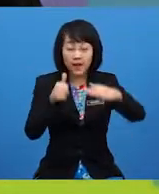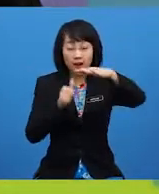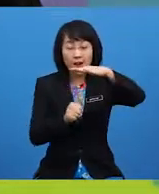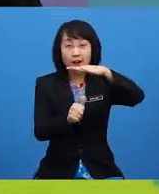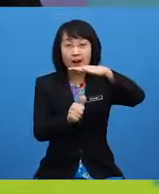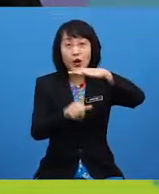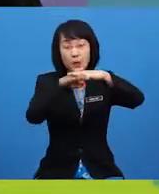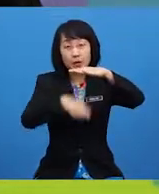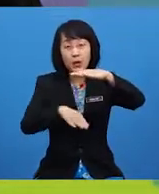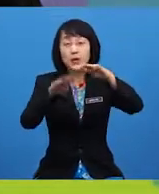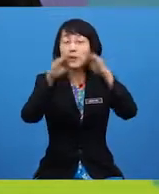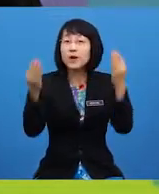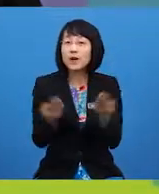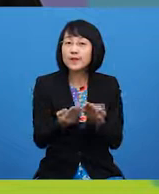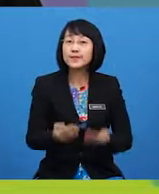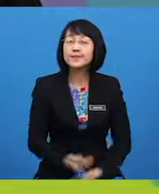or below the ball.